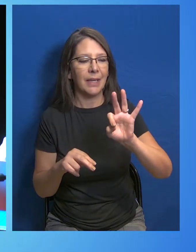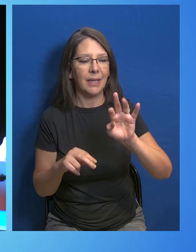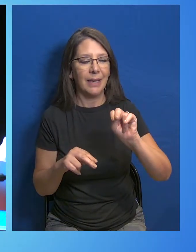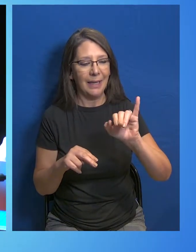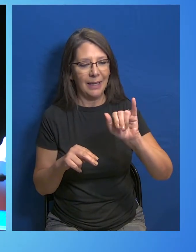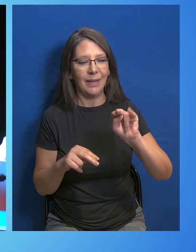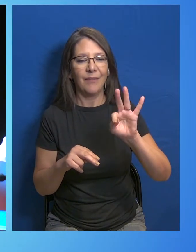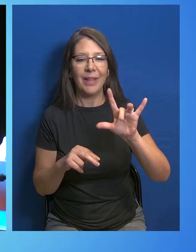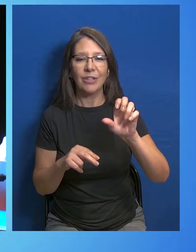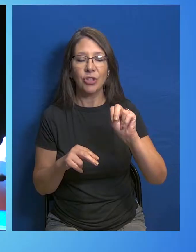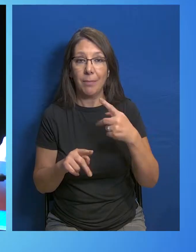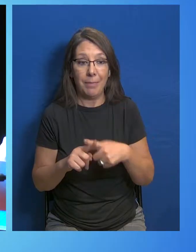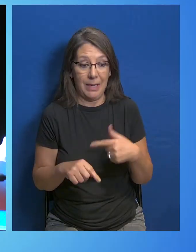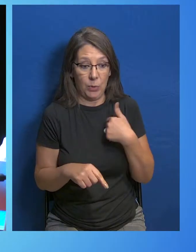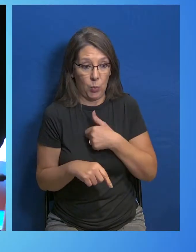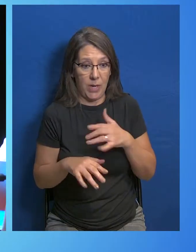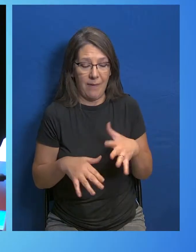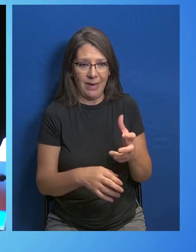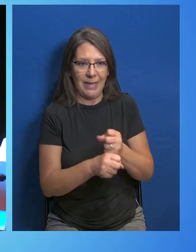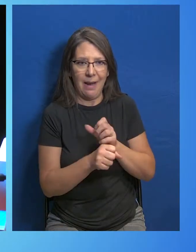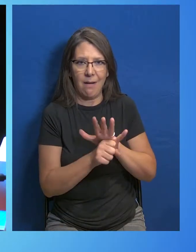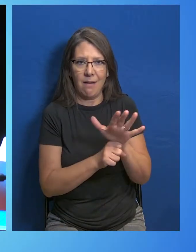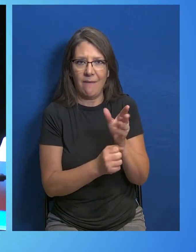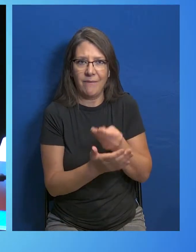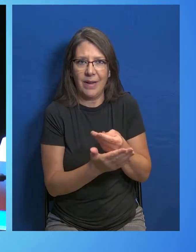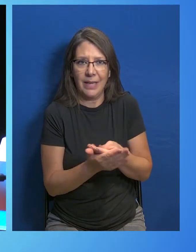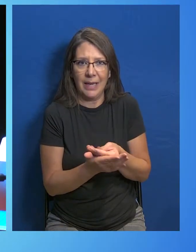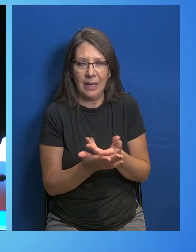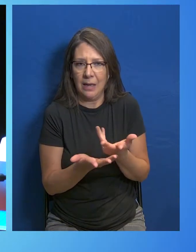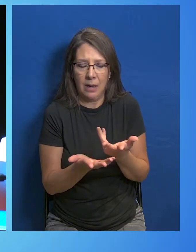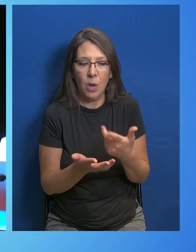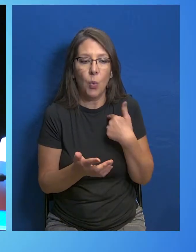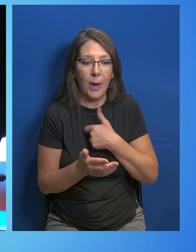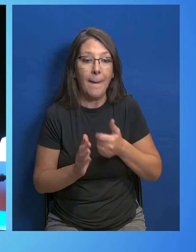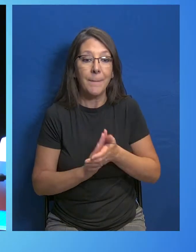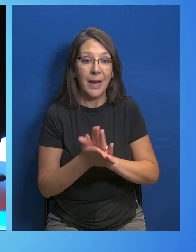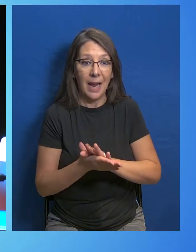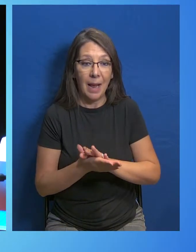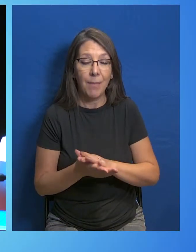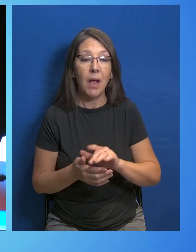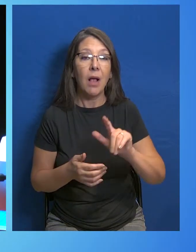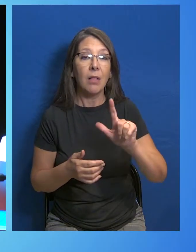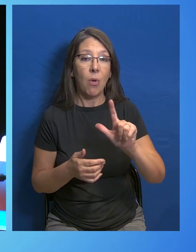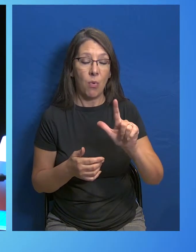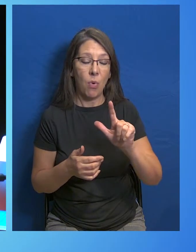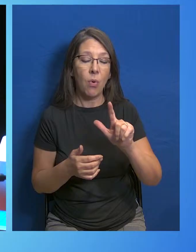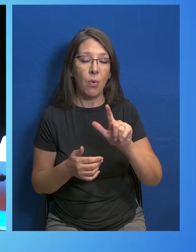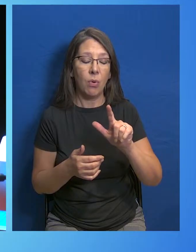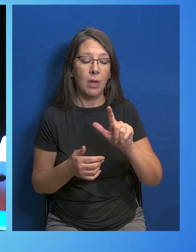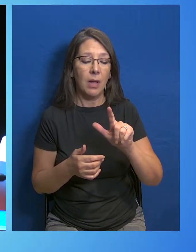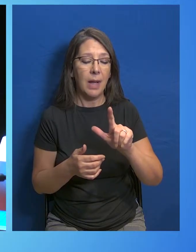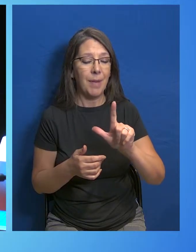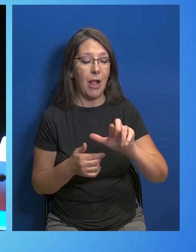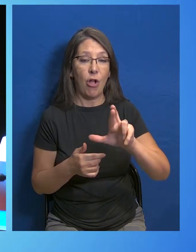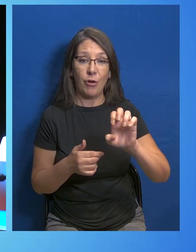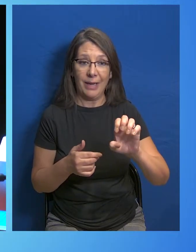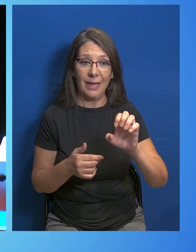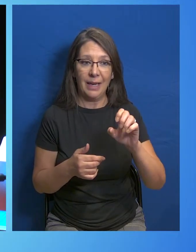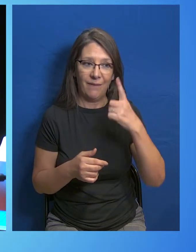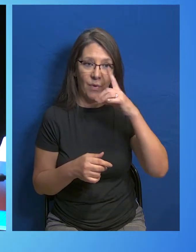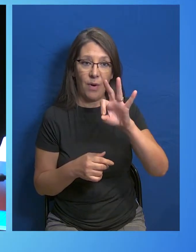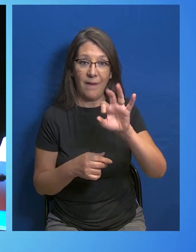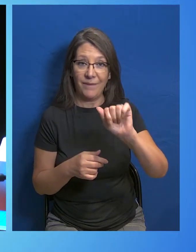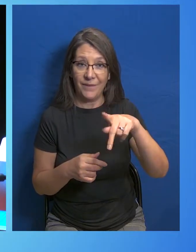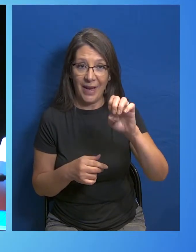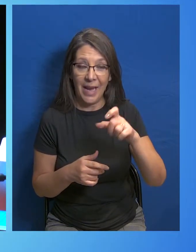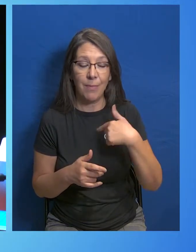funding since our campus-based schools became a local education agency for the provision of FAPE following